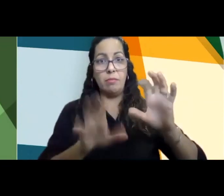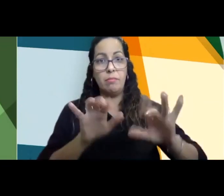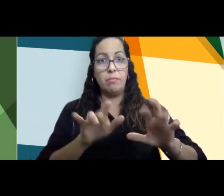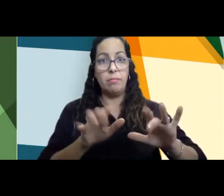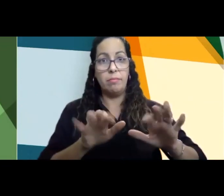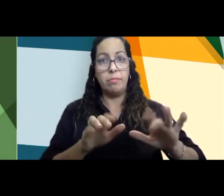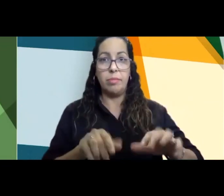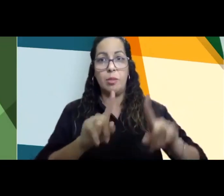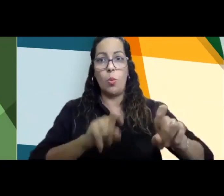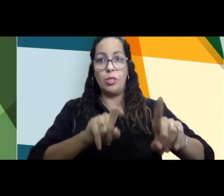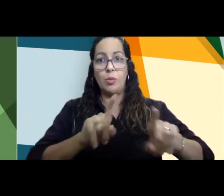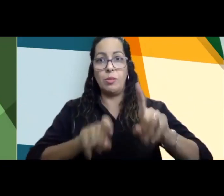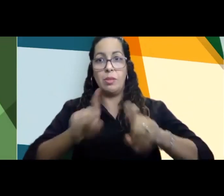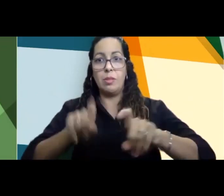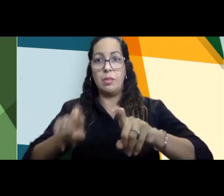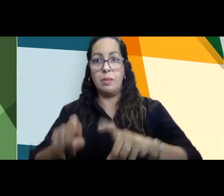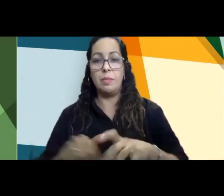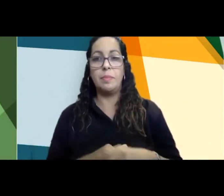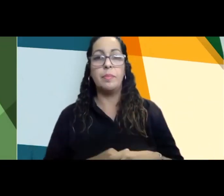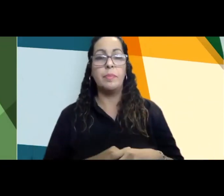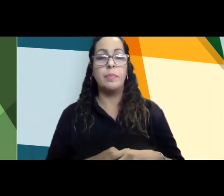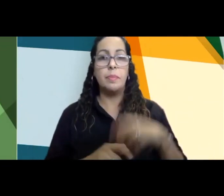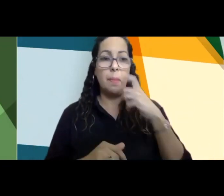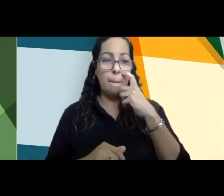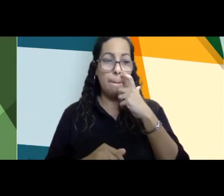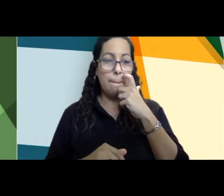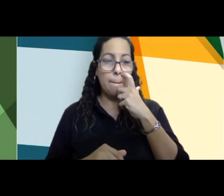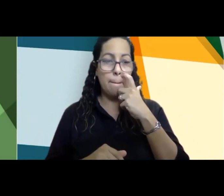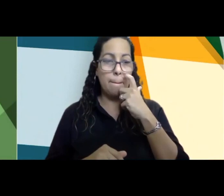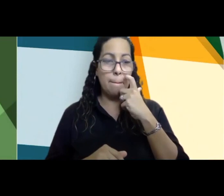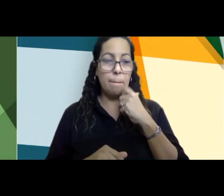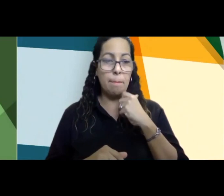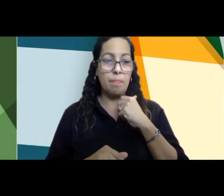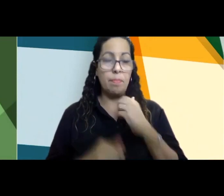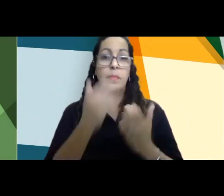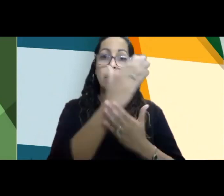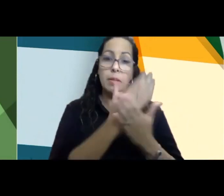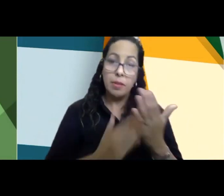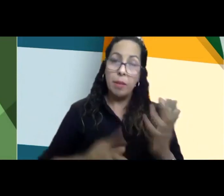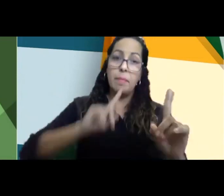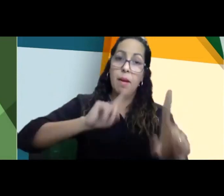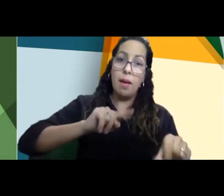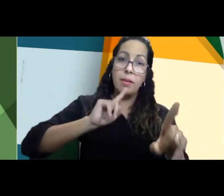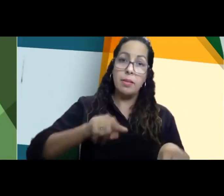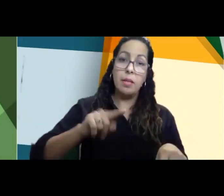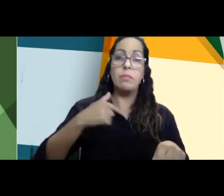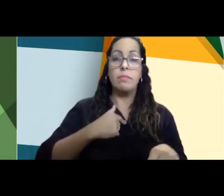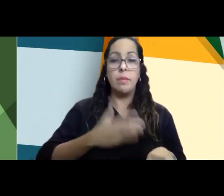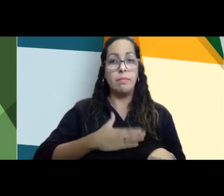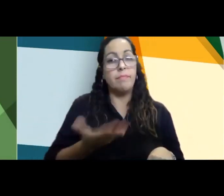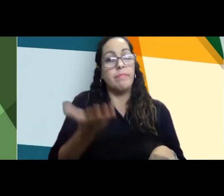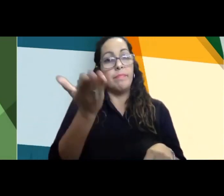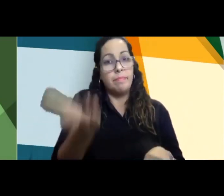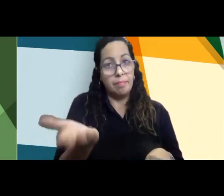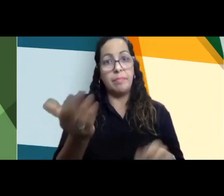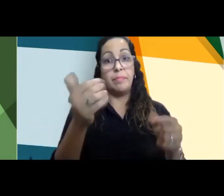meeting, and some of them have been answered, we recommend you to submit this and